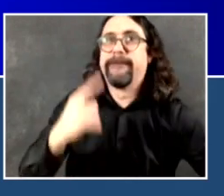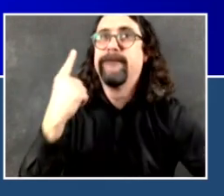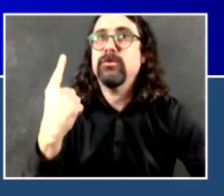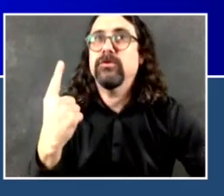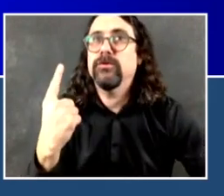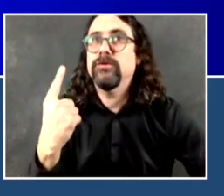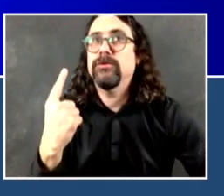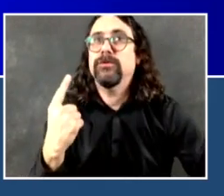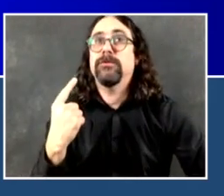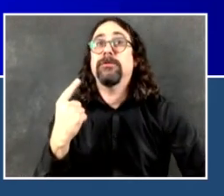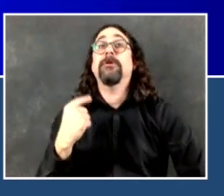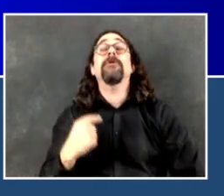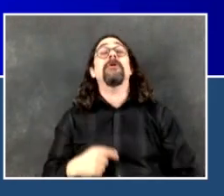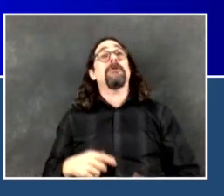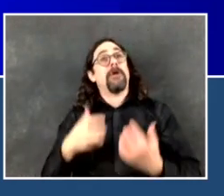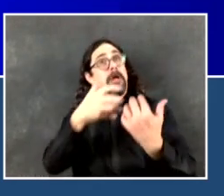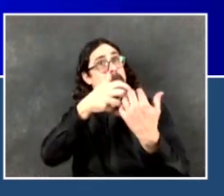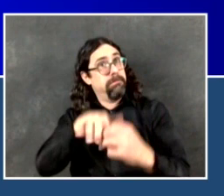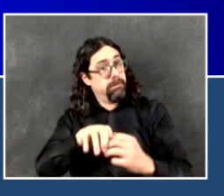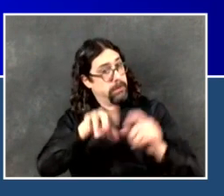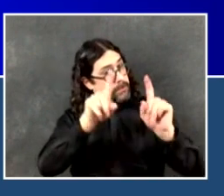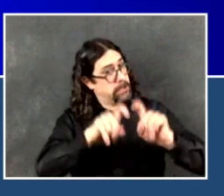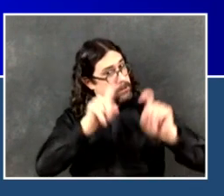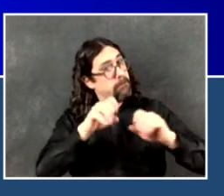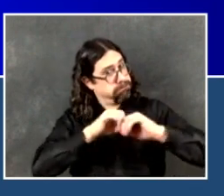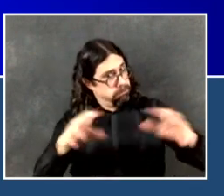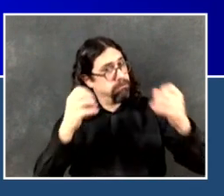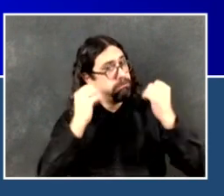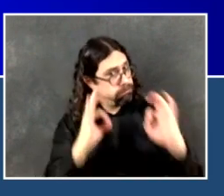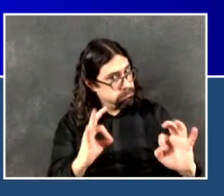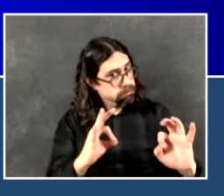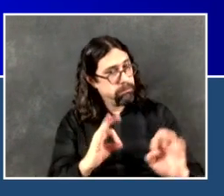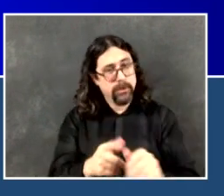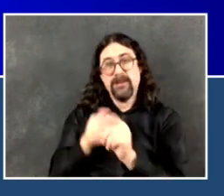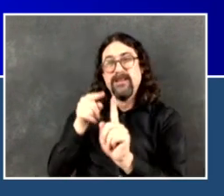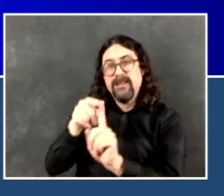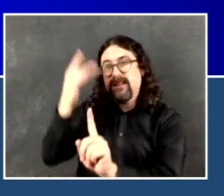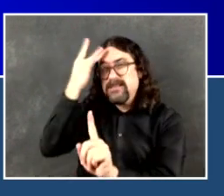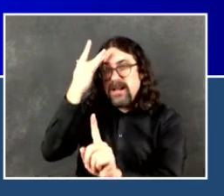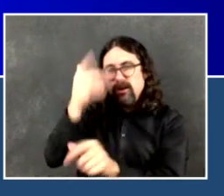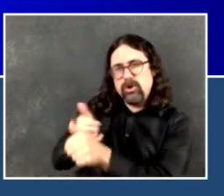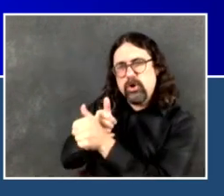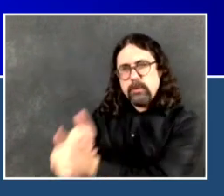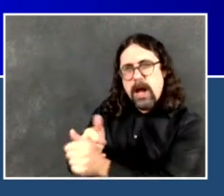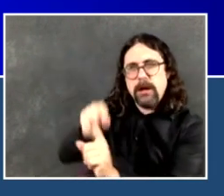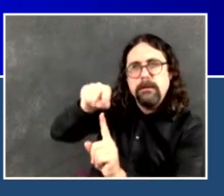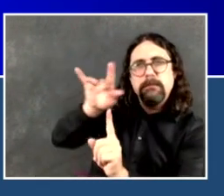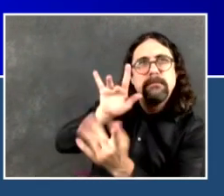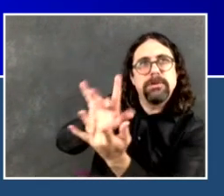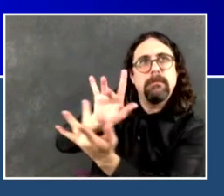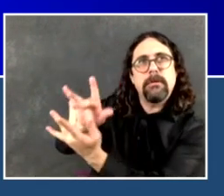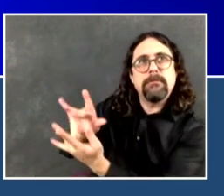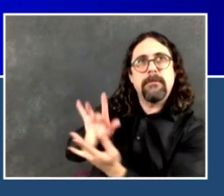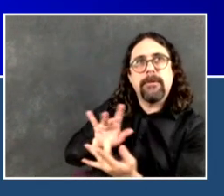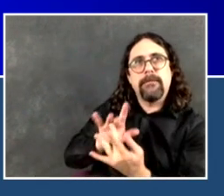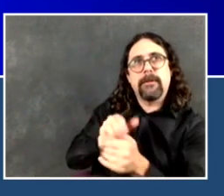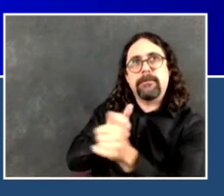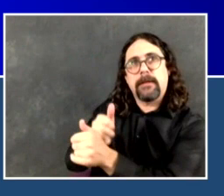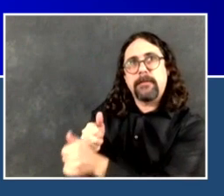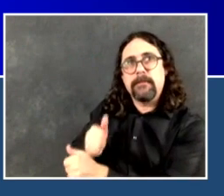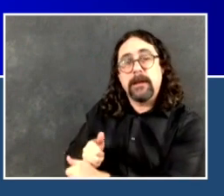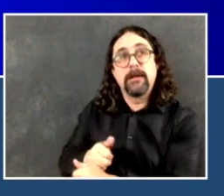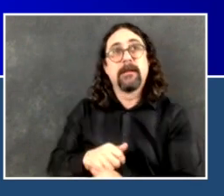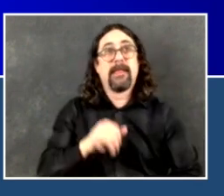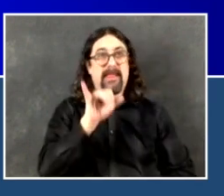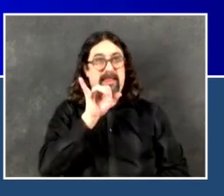come together in the first 2 weeks of May so that we can really go on the offensive. But again, the healthcare